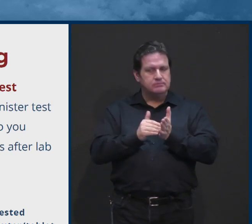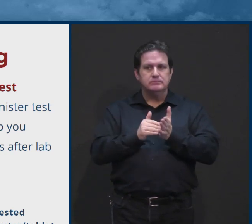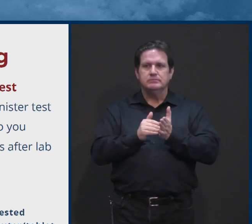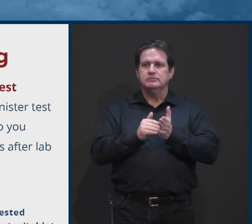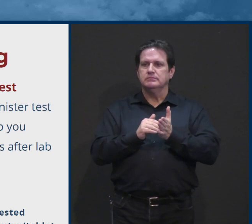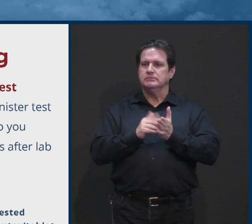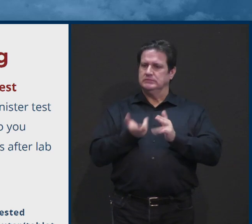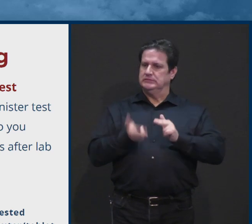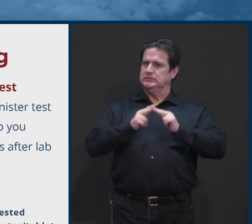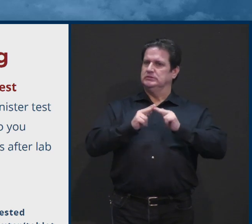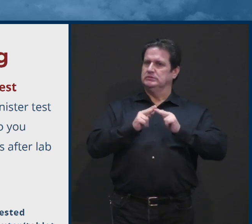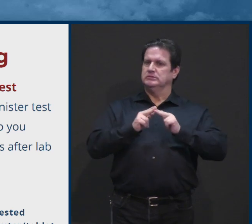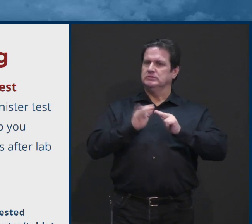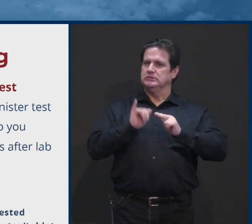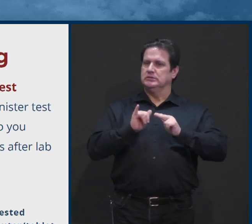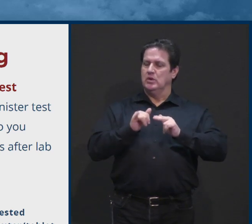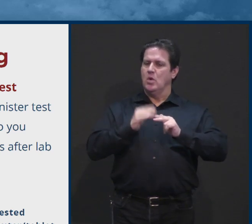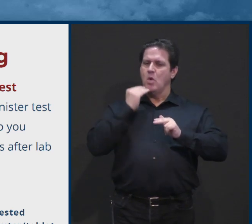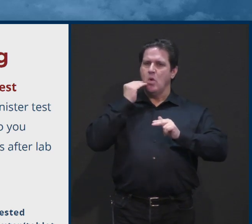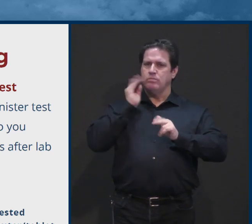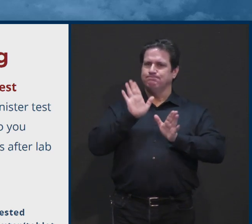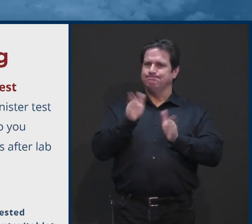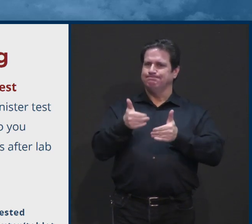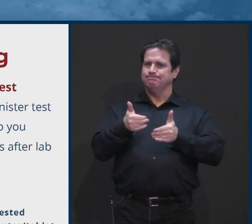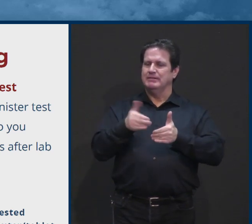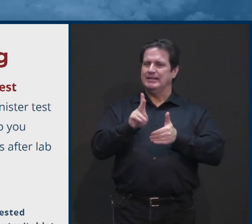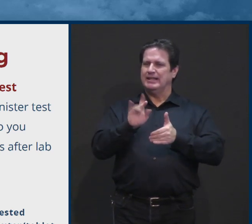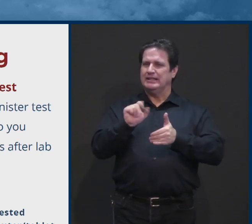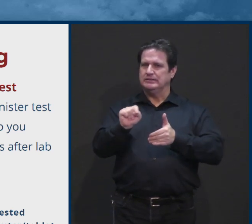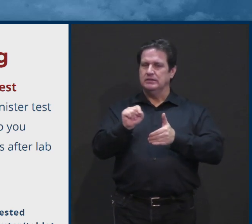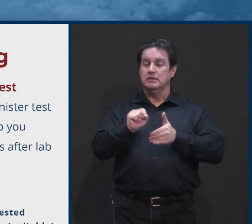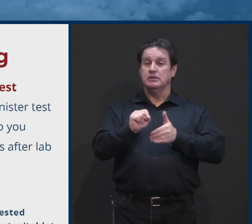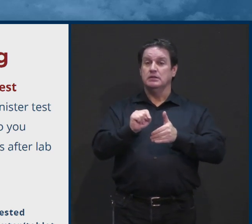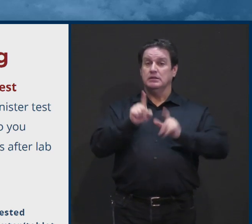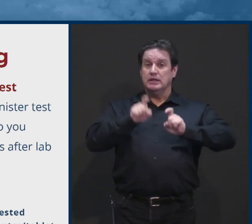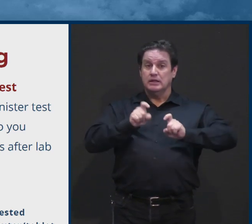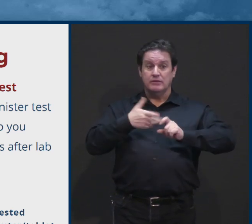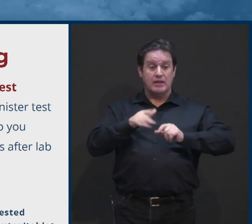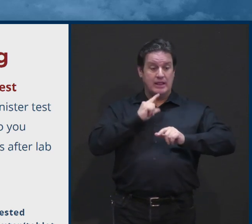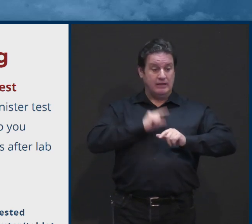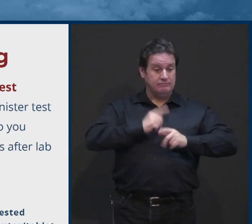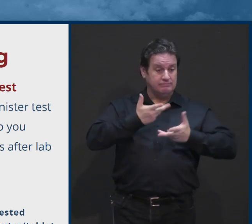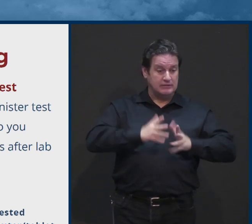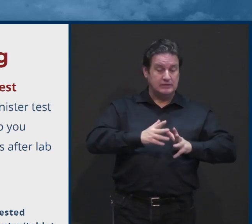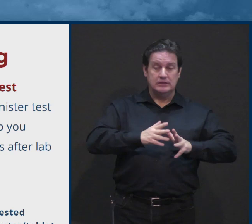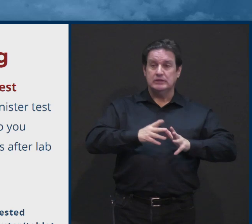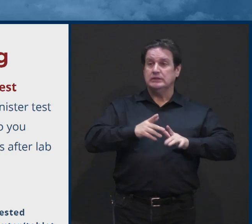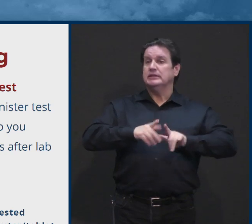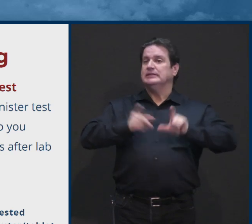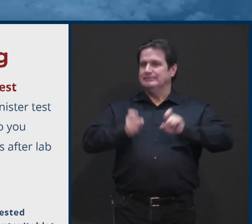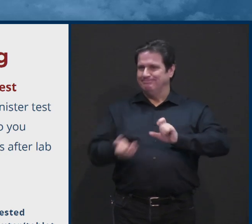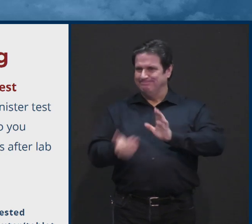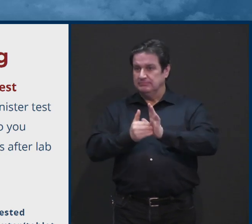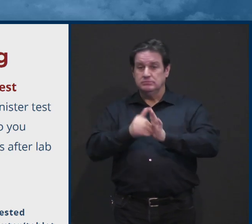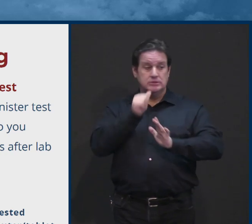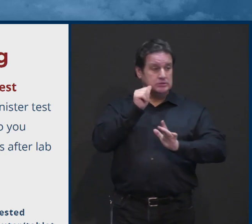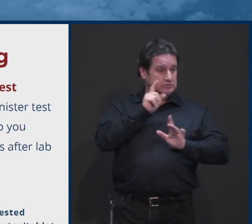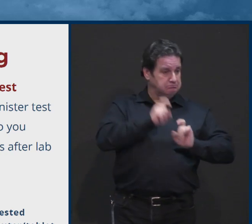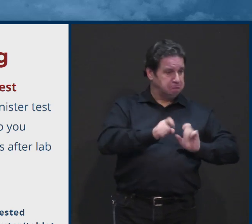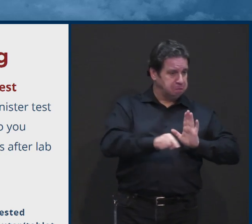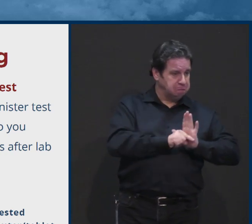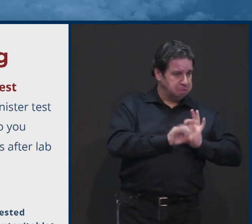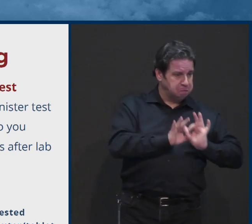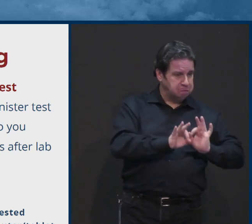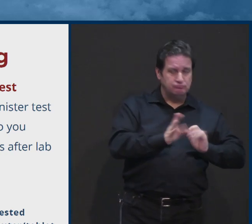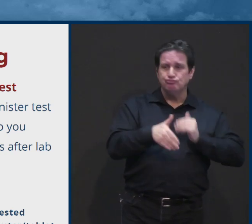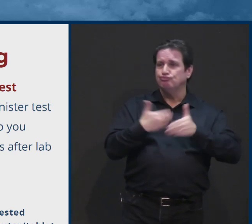our capacity with Vault as well. So again, we're asking people to get tested after Thanksgiving as well, right? Your test yesterday doesn't get